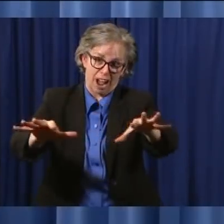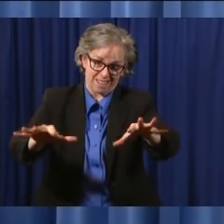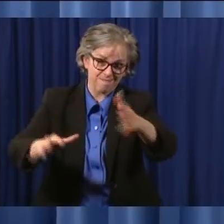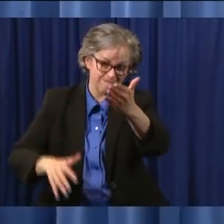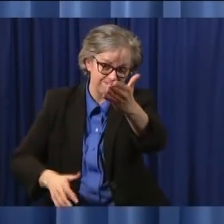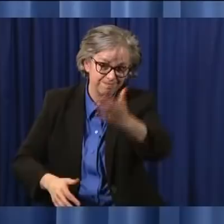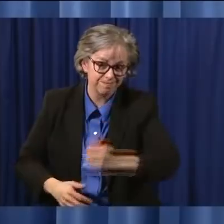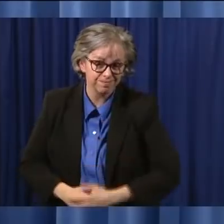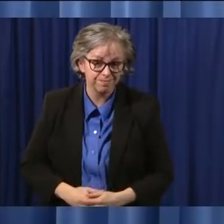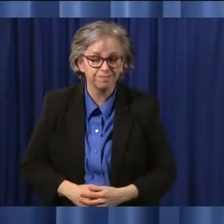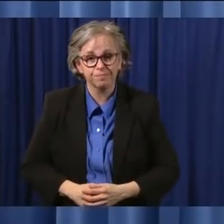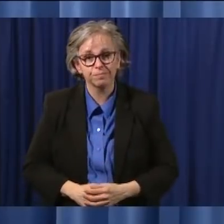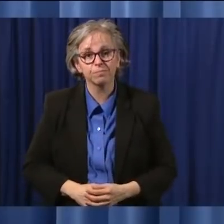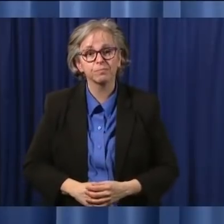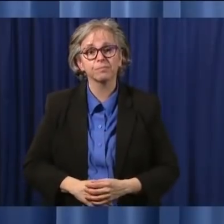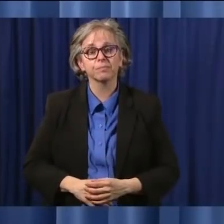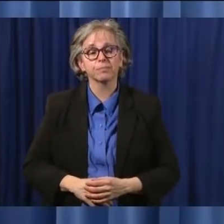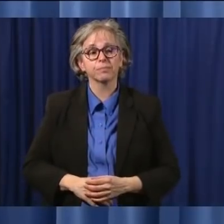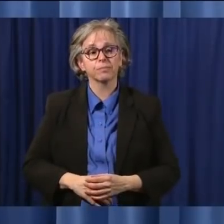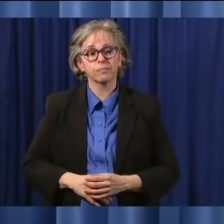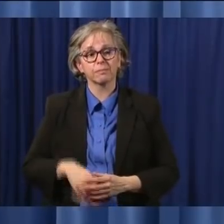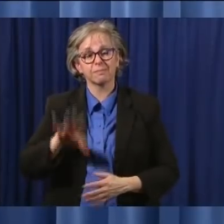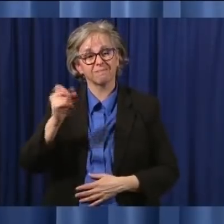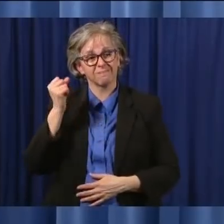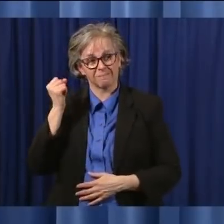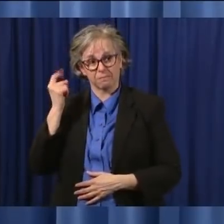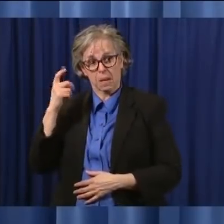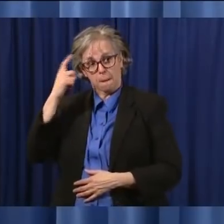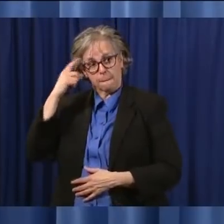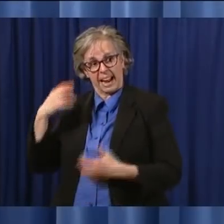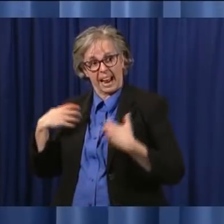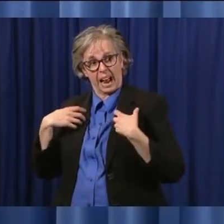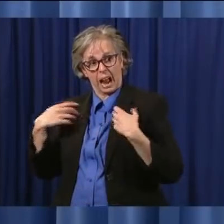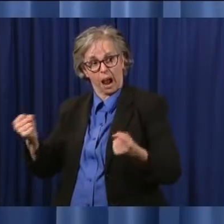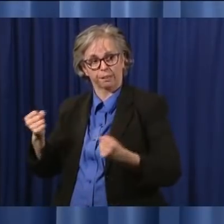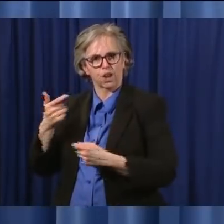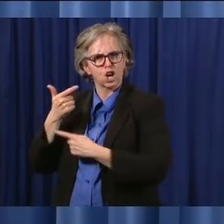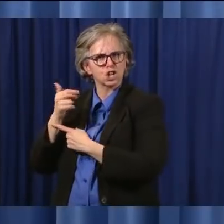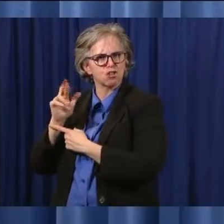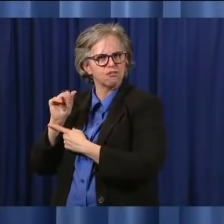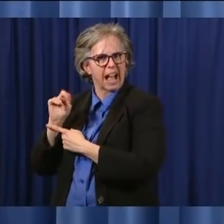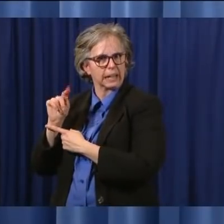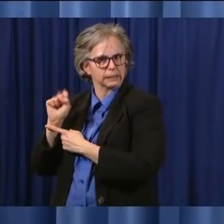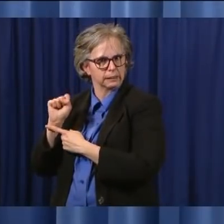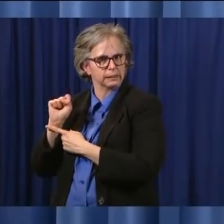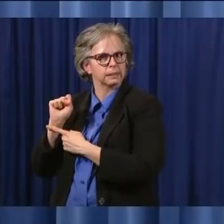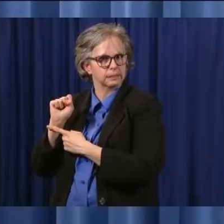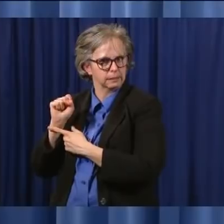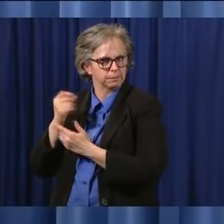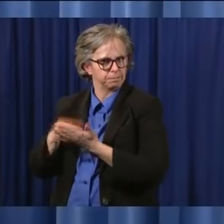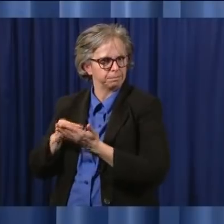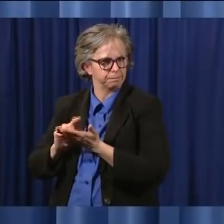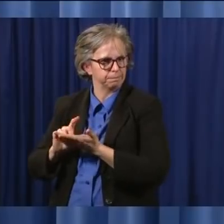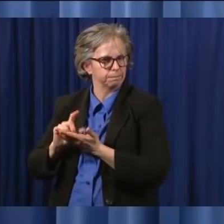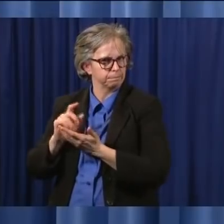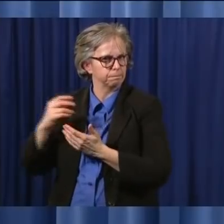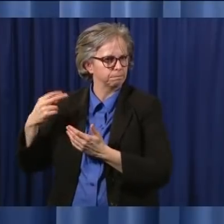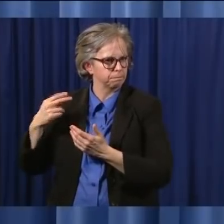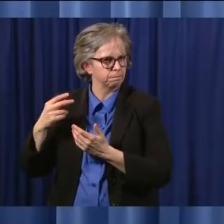Let me talk for a moment about mental health grants. As we face challenges during COVID-19, Ohioans are confronted with great